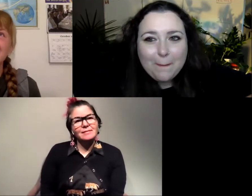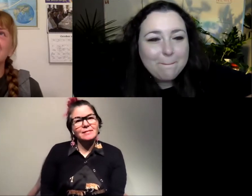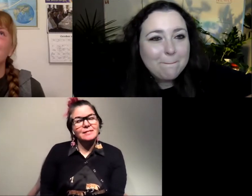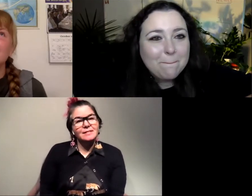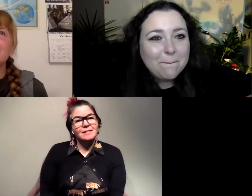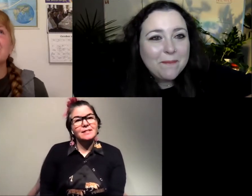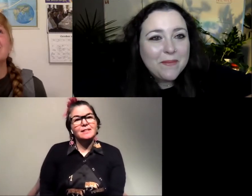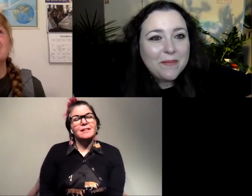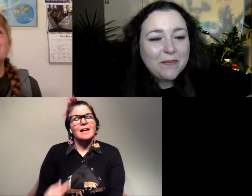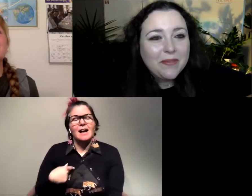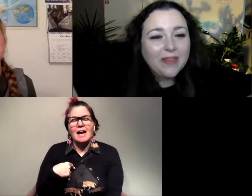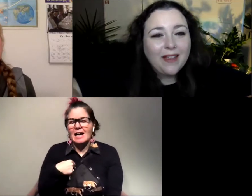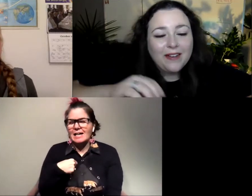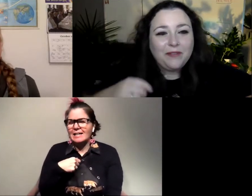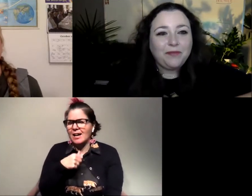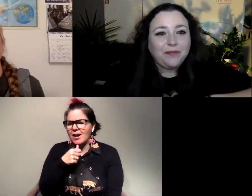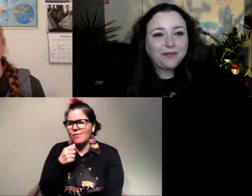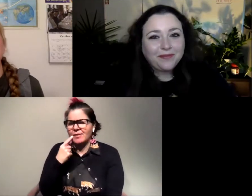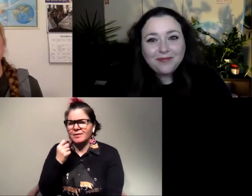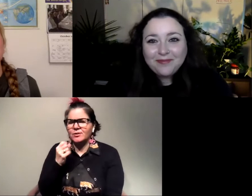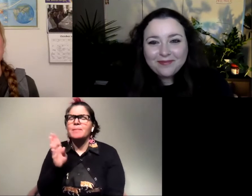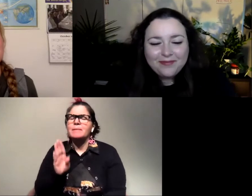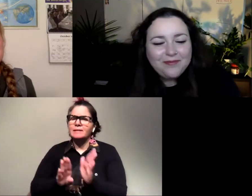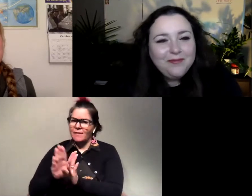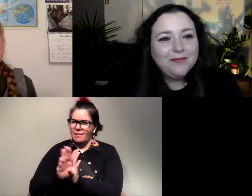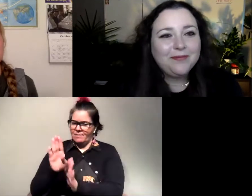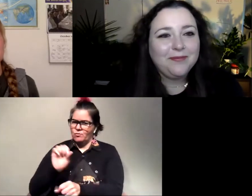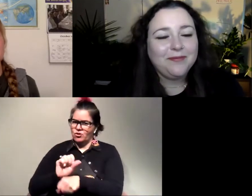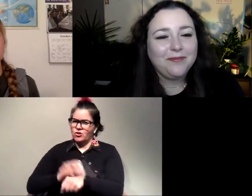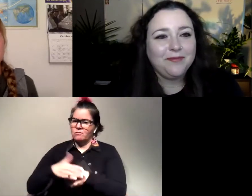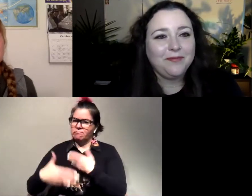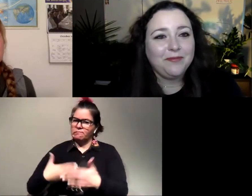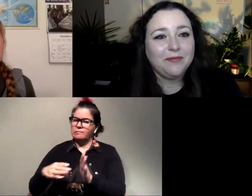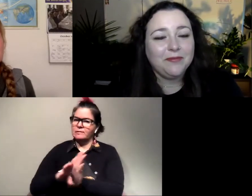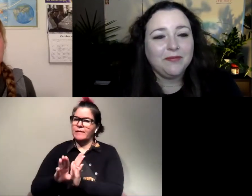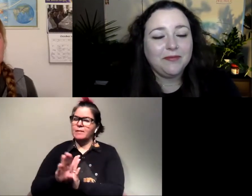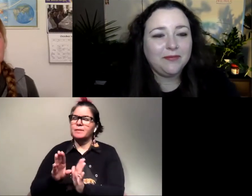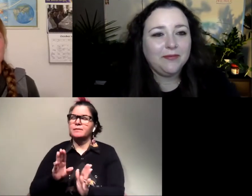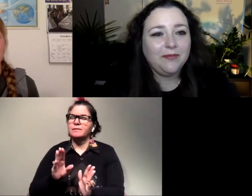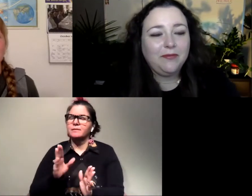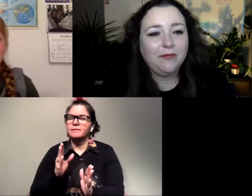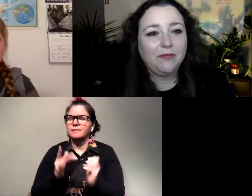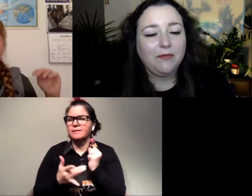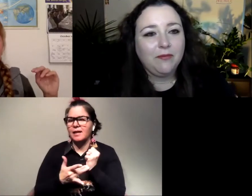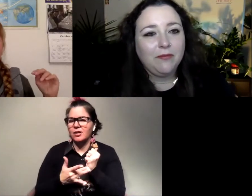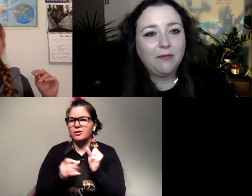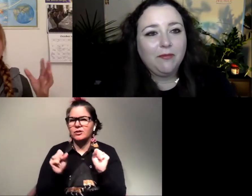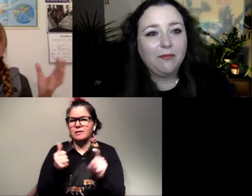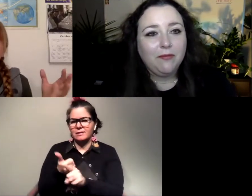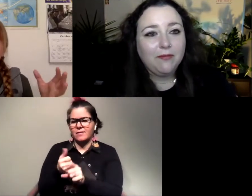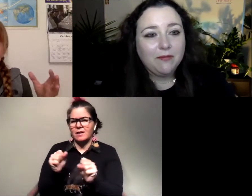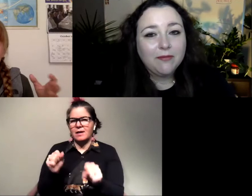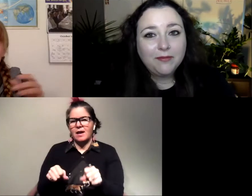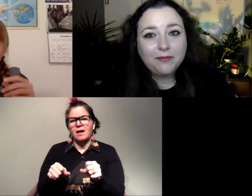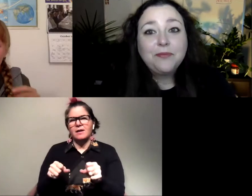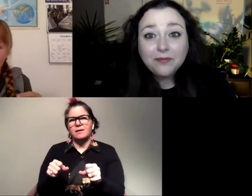Not that I know of. People are working on developing some really cool technologies that can